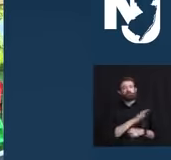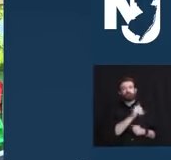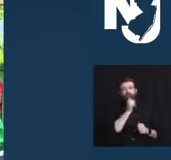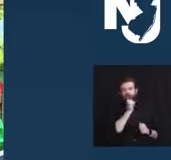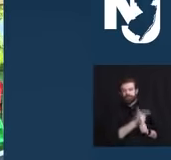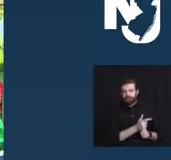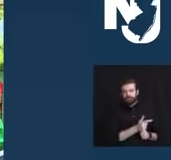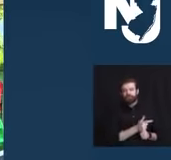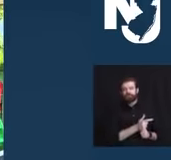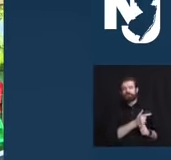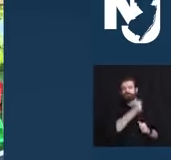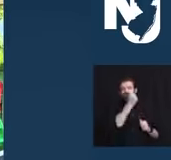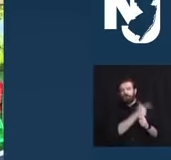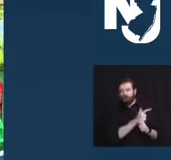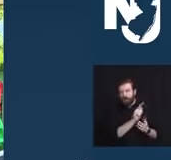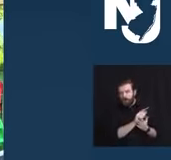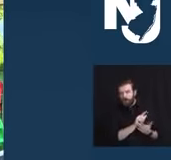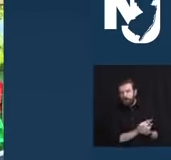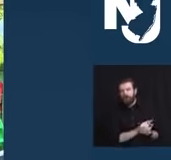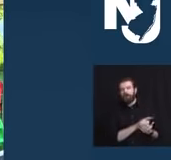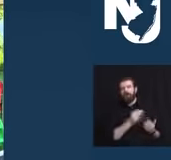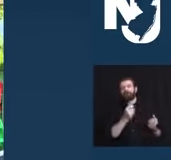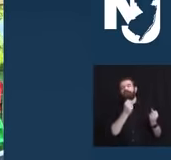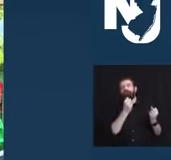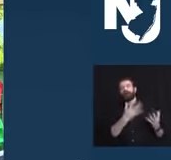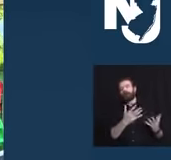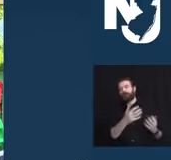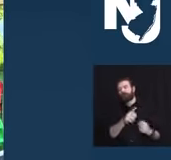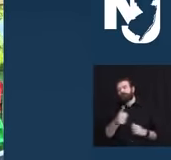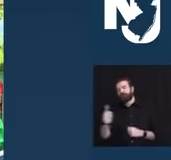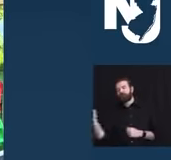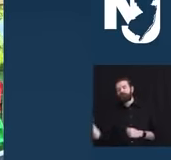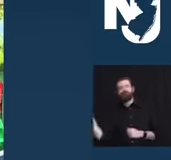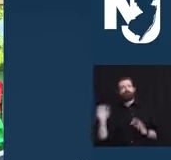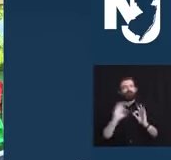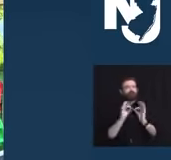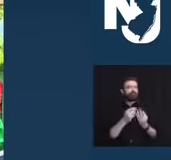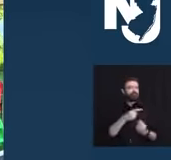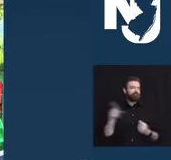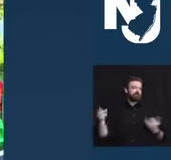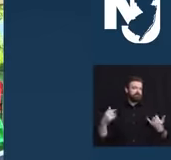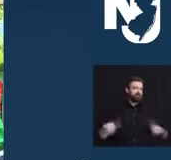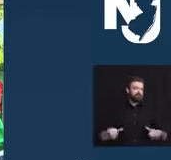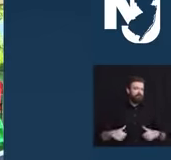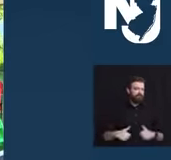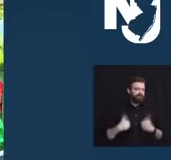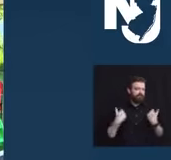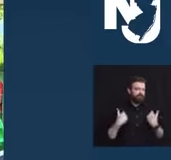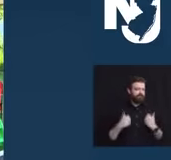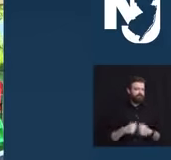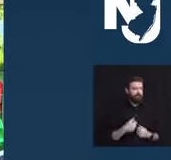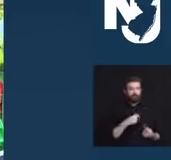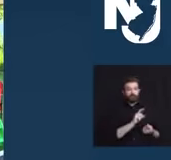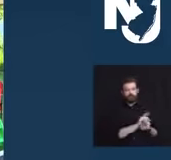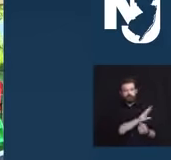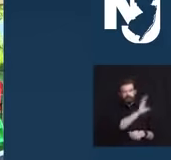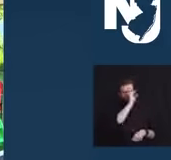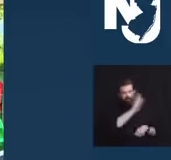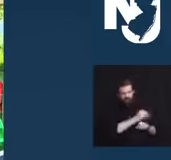other in-laws and relatives he leaves behind. I had the honor of meeting his son, Antonio, on the right, who